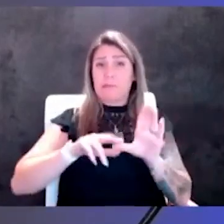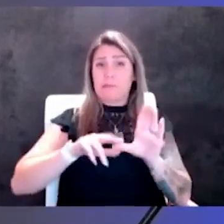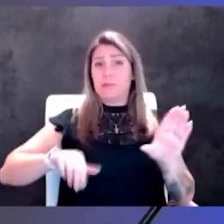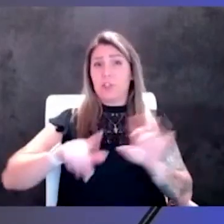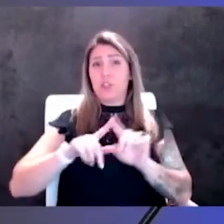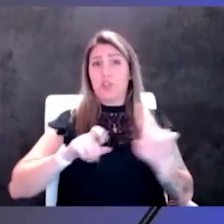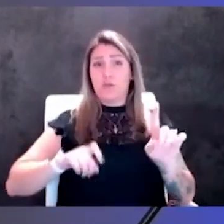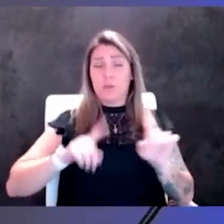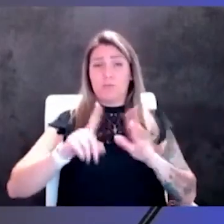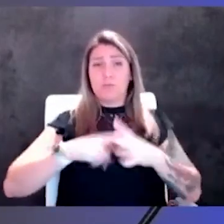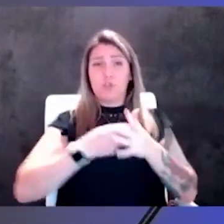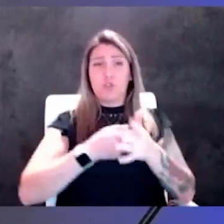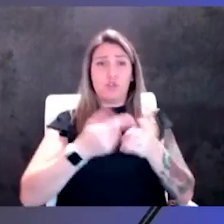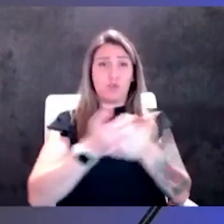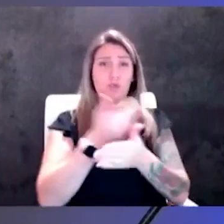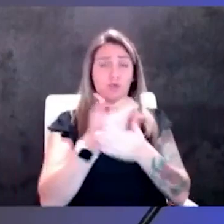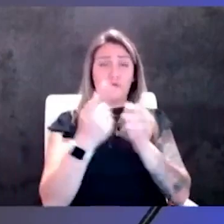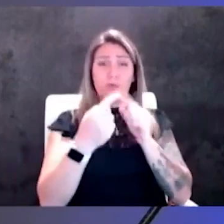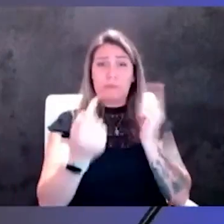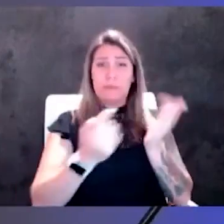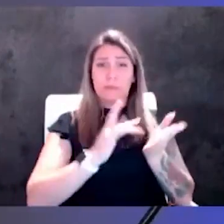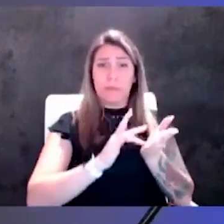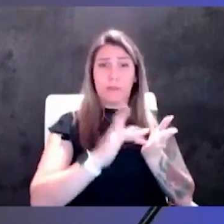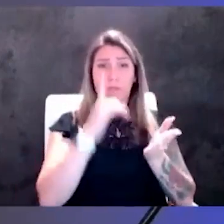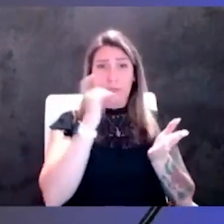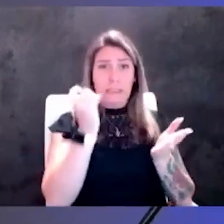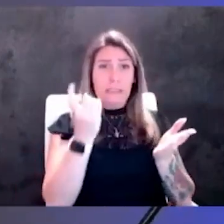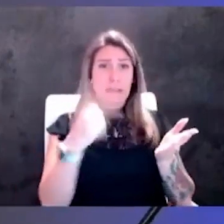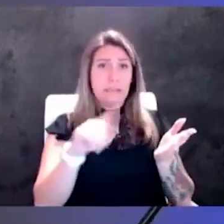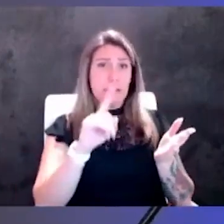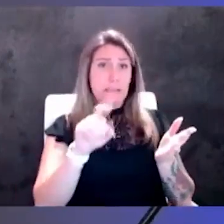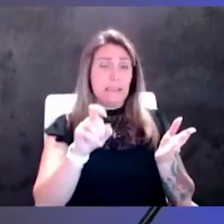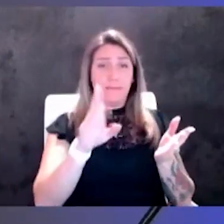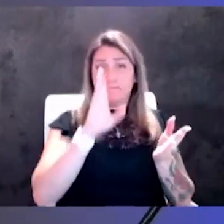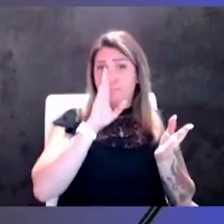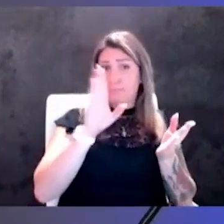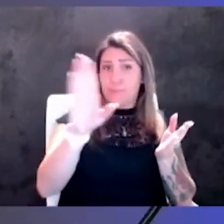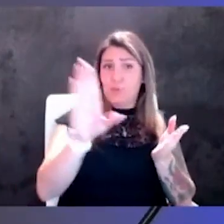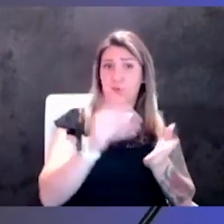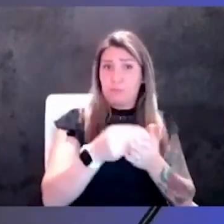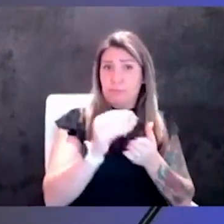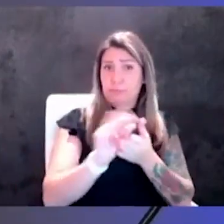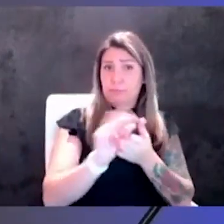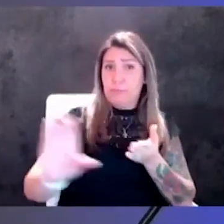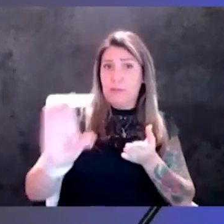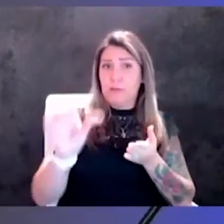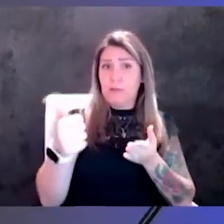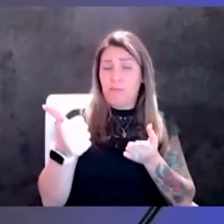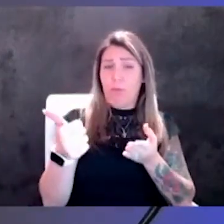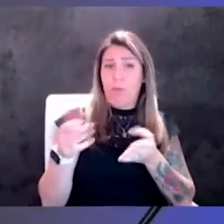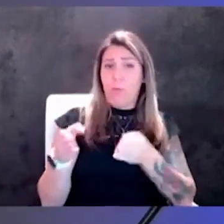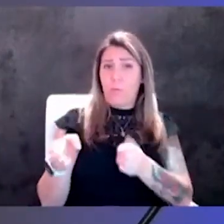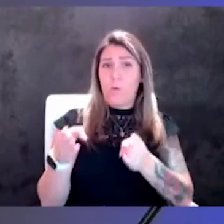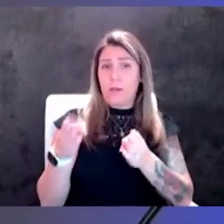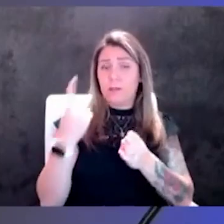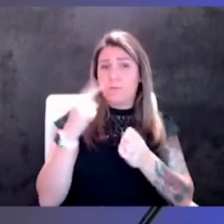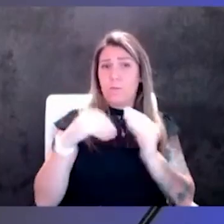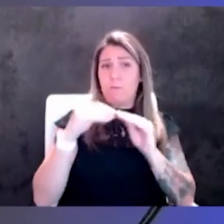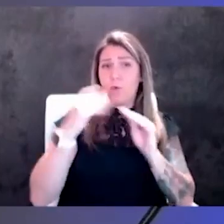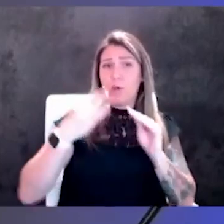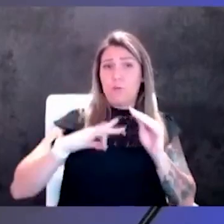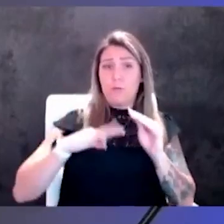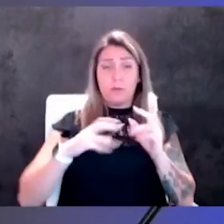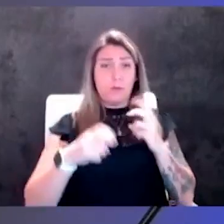new antibiotics because they can direct their monies in other ways that make them a lot more money. Here's a problem I